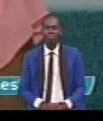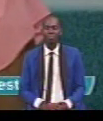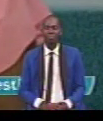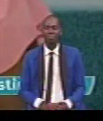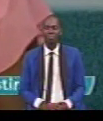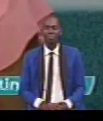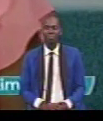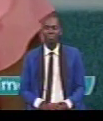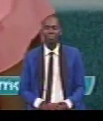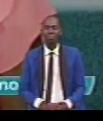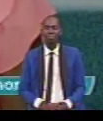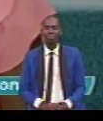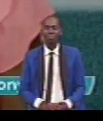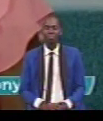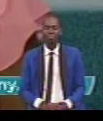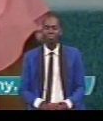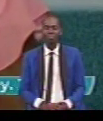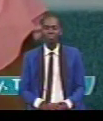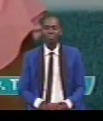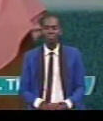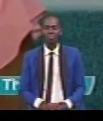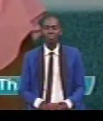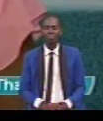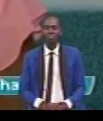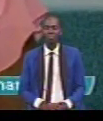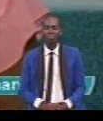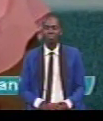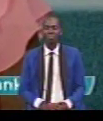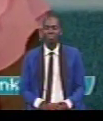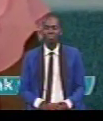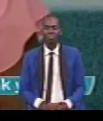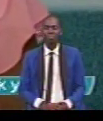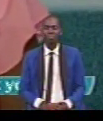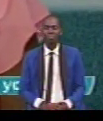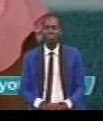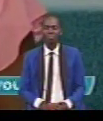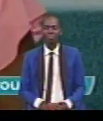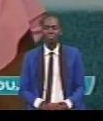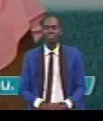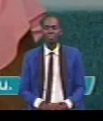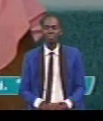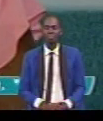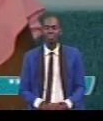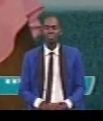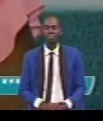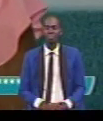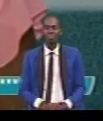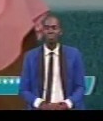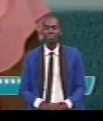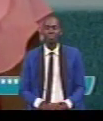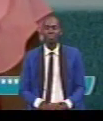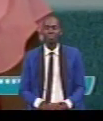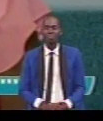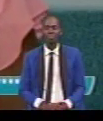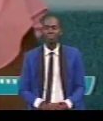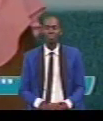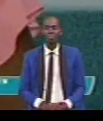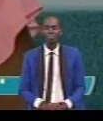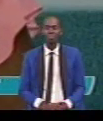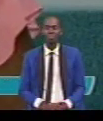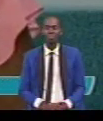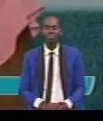safi kama mungu kwai. Hao kwena amoru kwena na akakurwa kwena. Nangu tara kwa tama kwena kwena na akakurwa